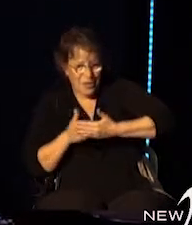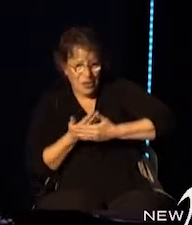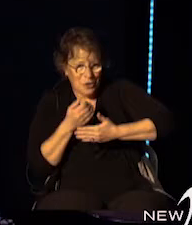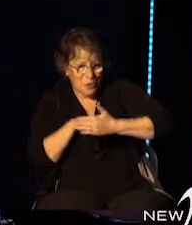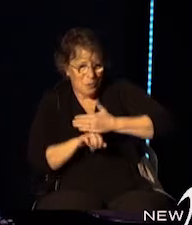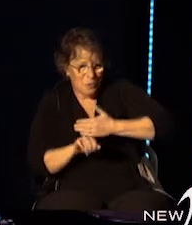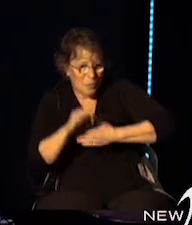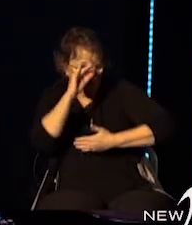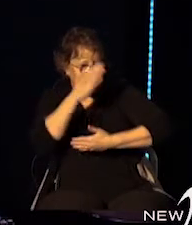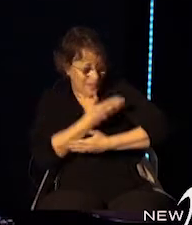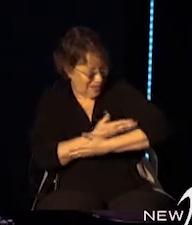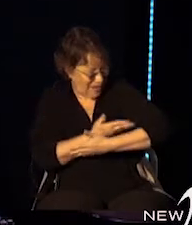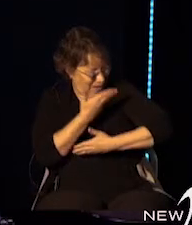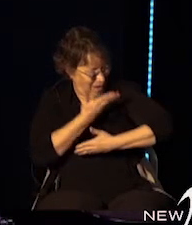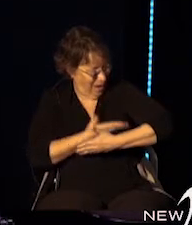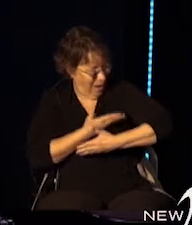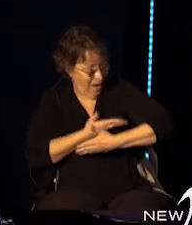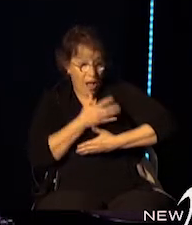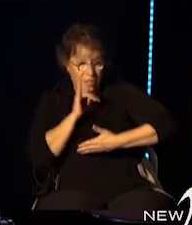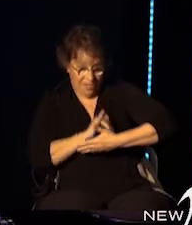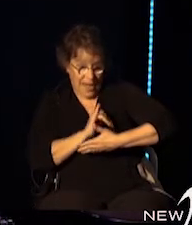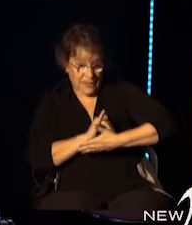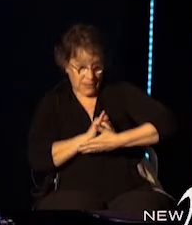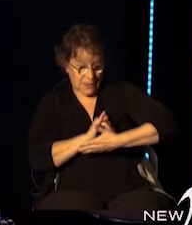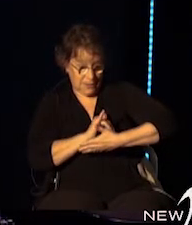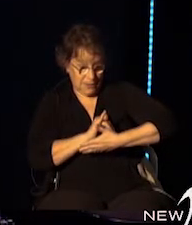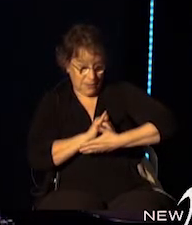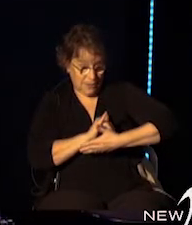This right here is the child of the promise.